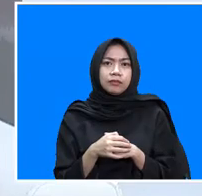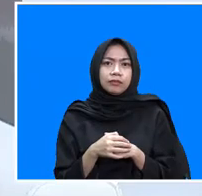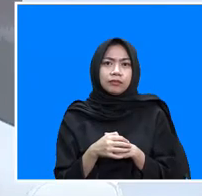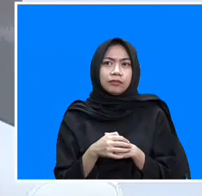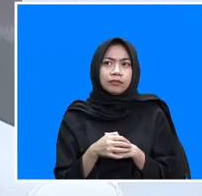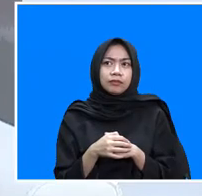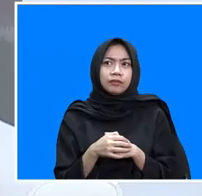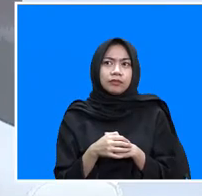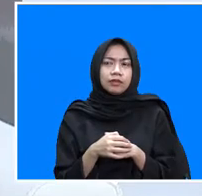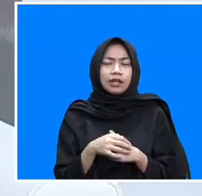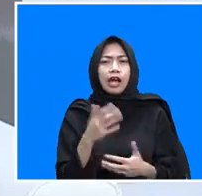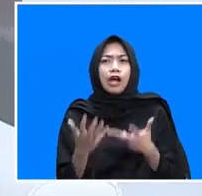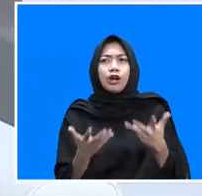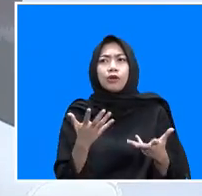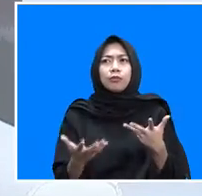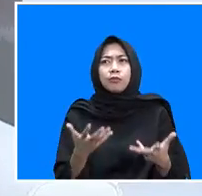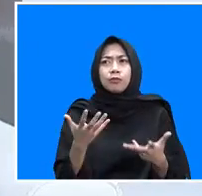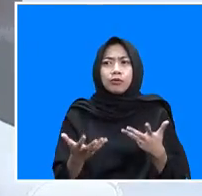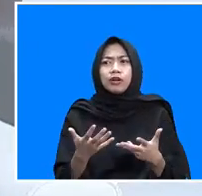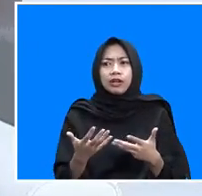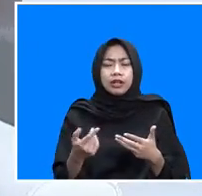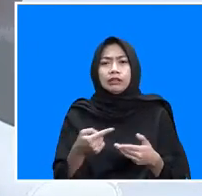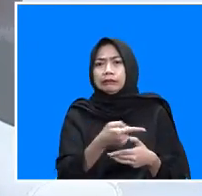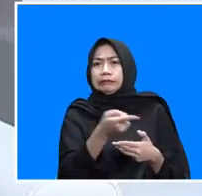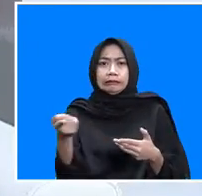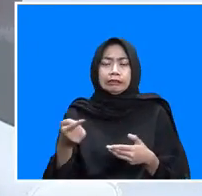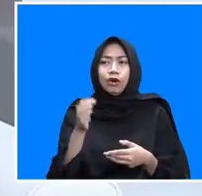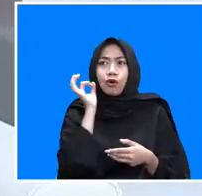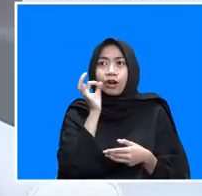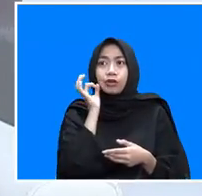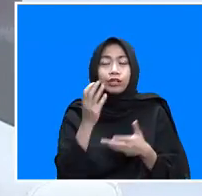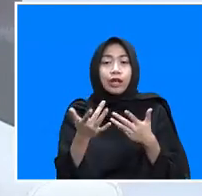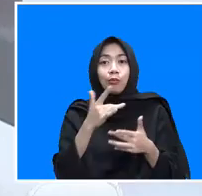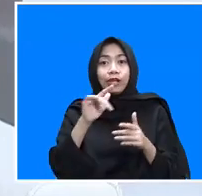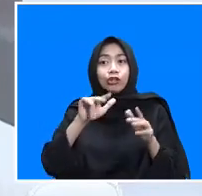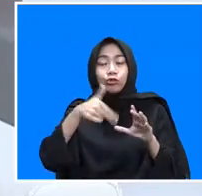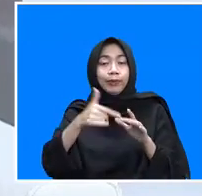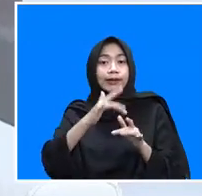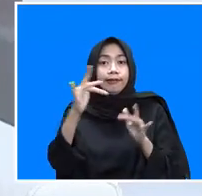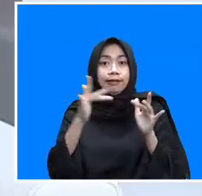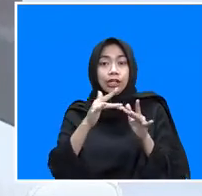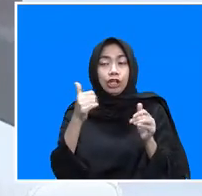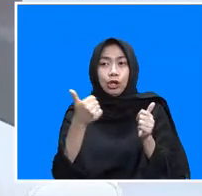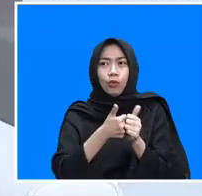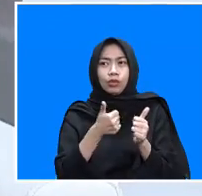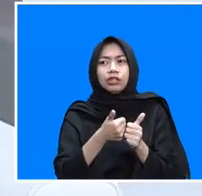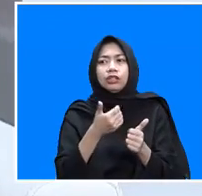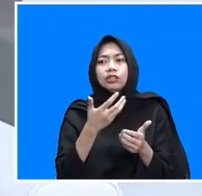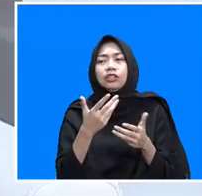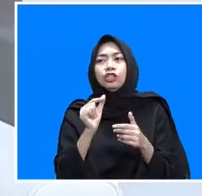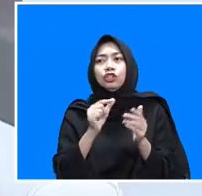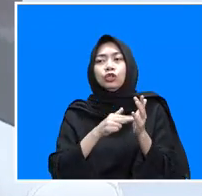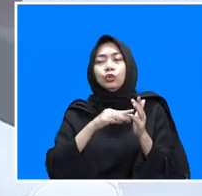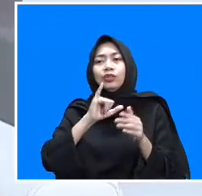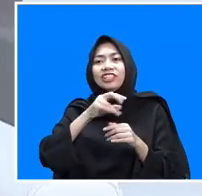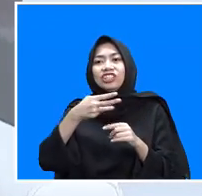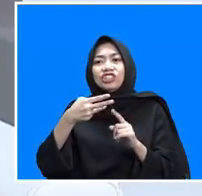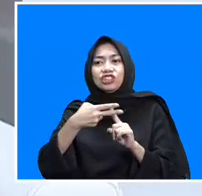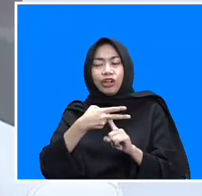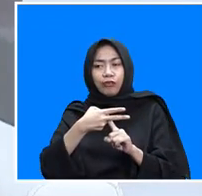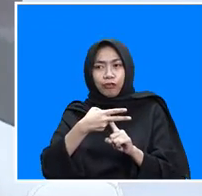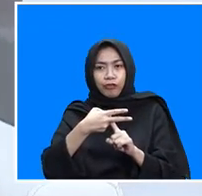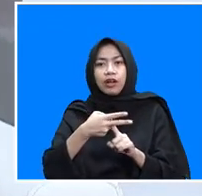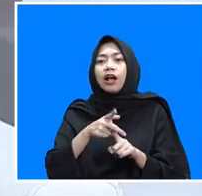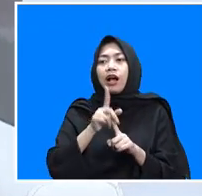think your audience also will, there'll probably be a lot of parents joining us, today. Mm-hmm. UNICEF did some,